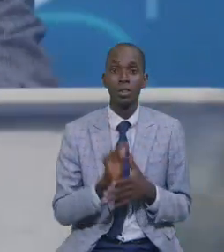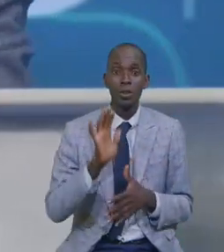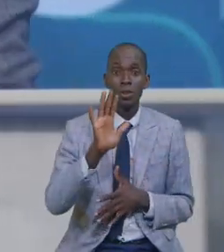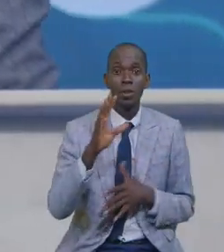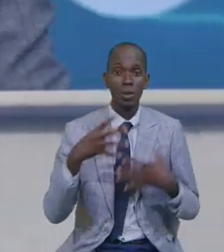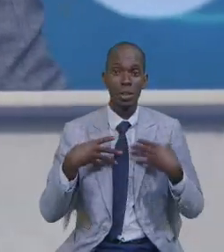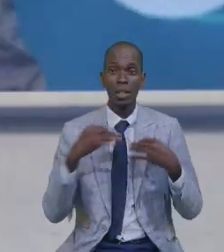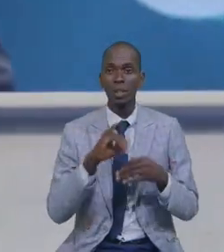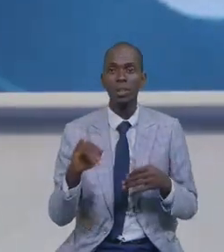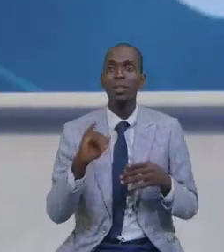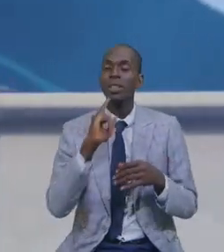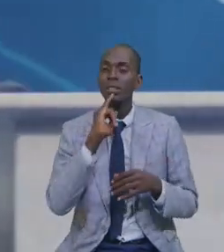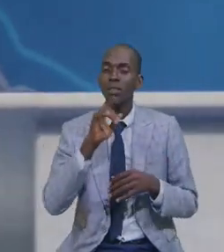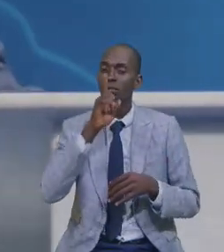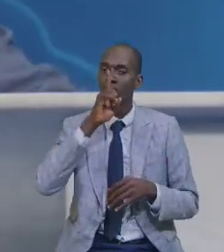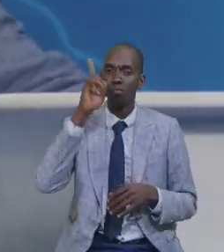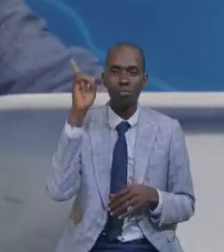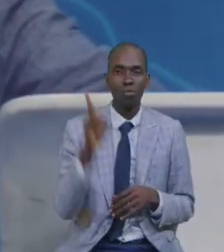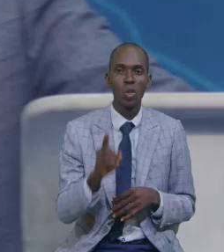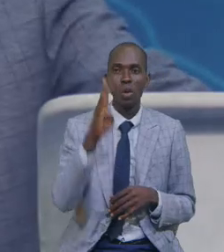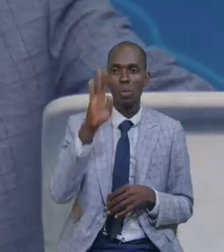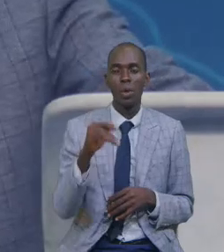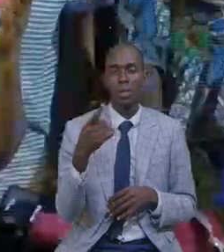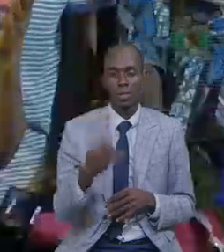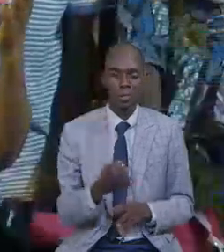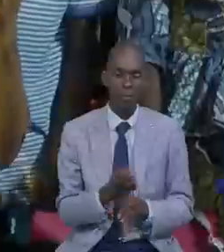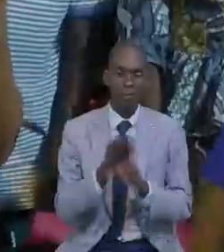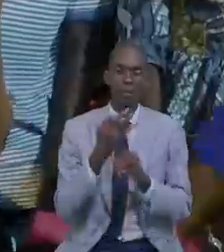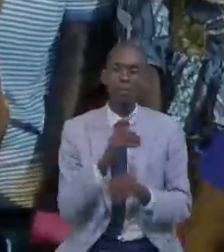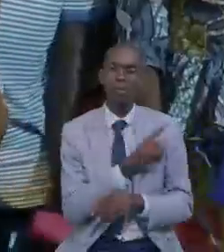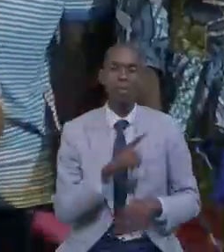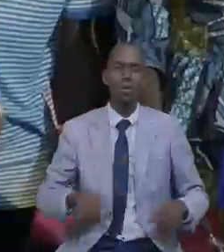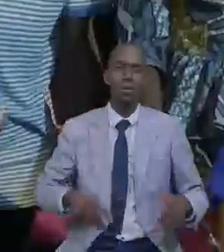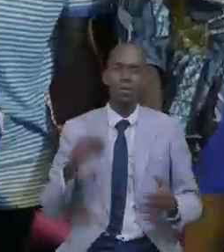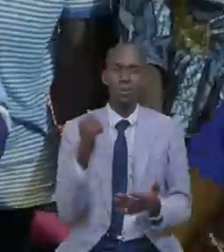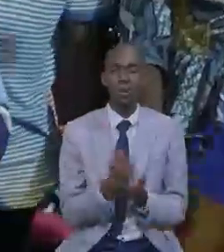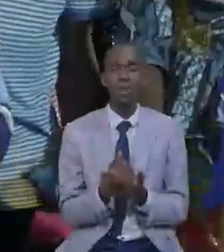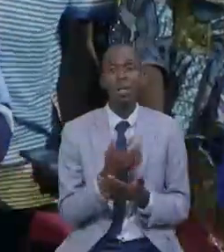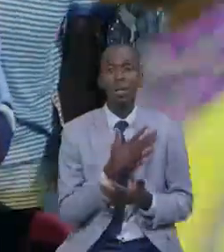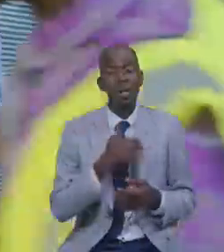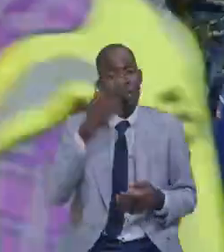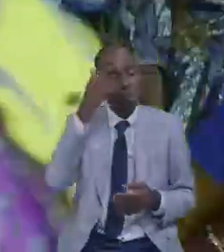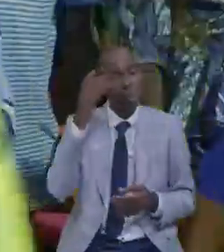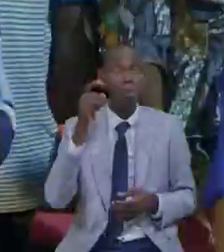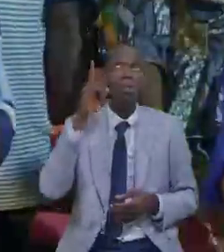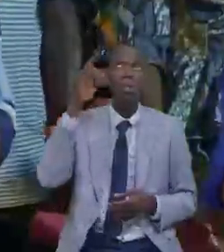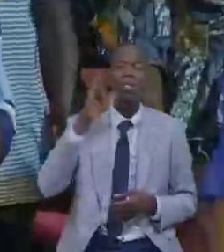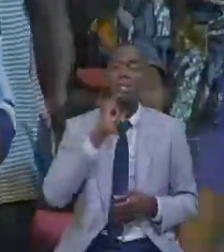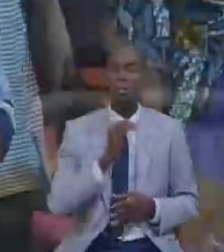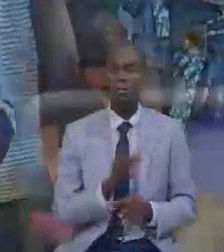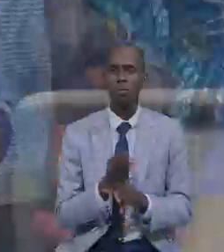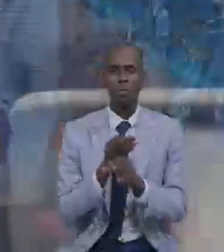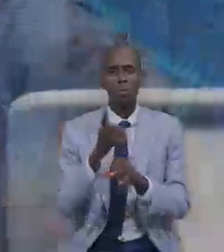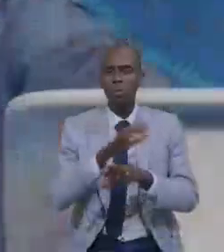is guaranteed by the faithfulness of the Lord. And because he's faithful, you don't have anything